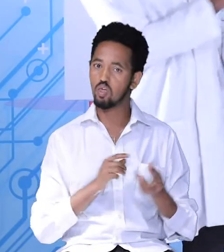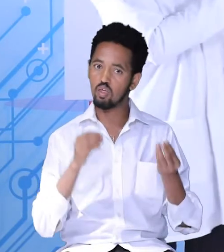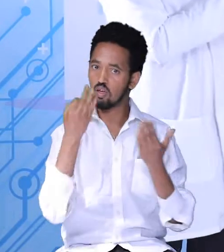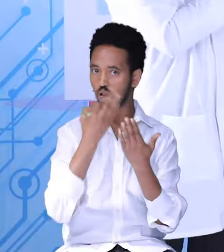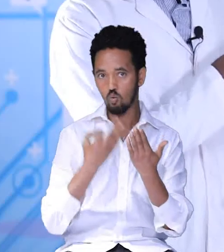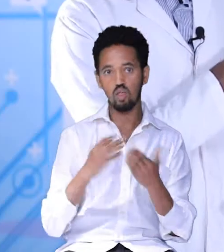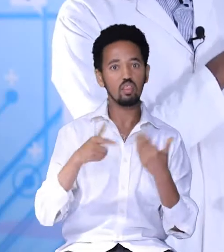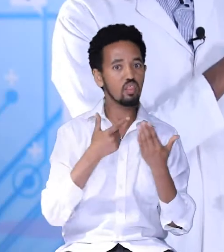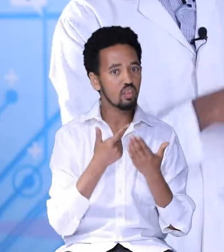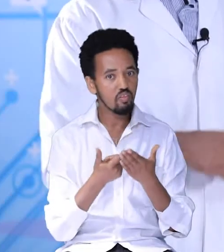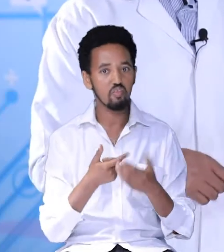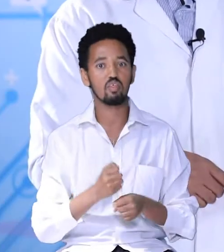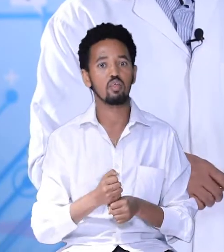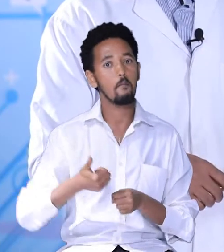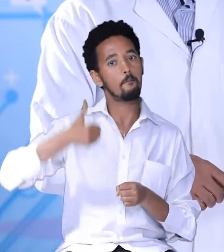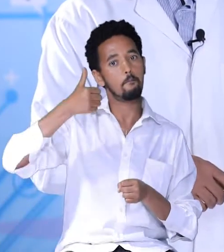these measures of